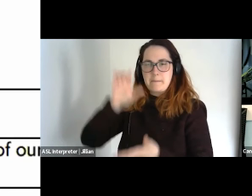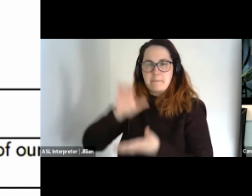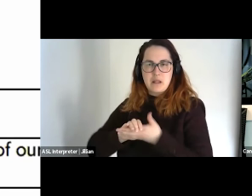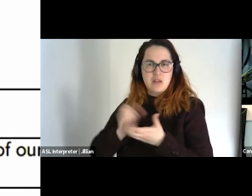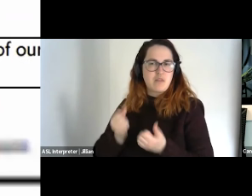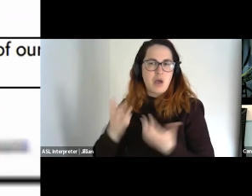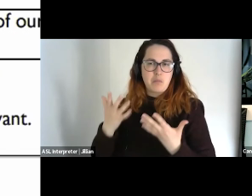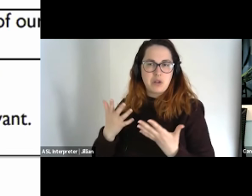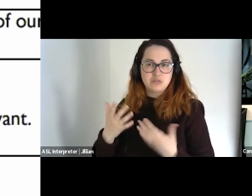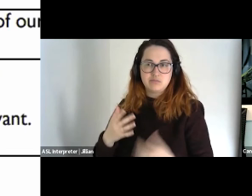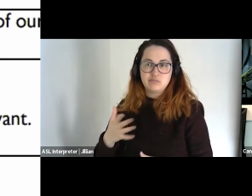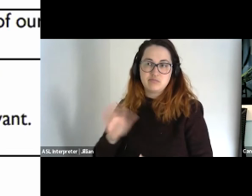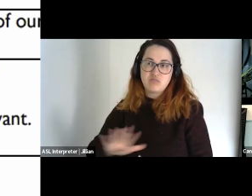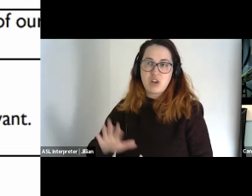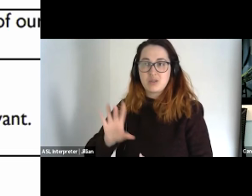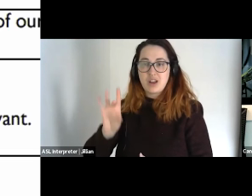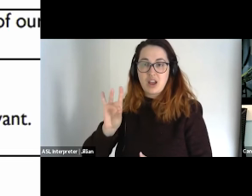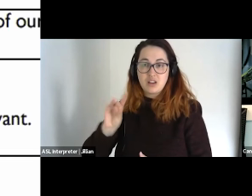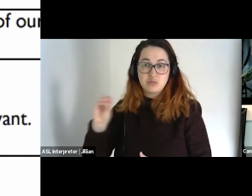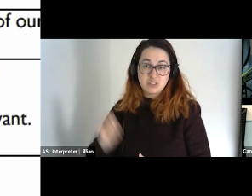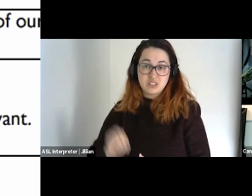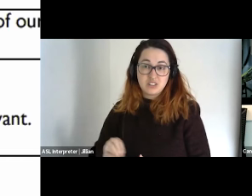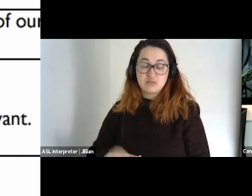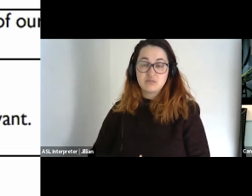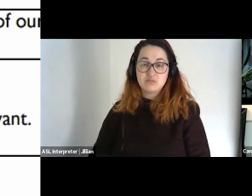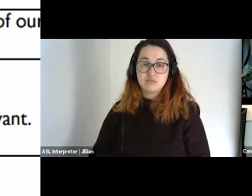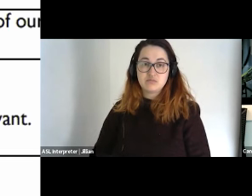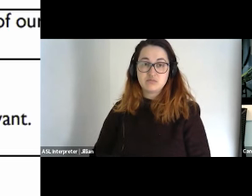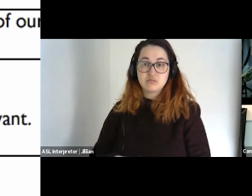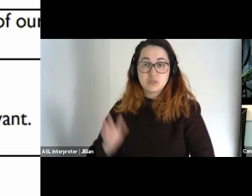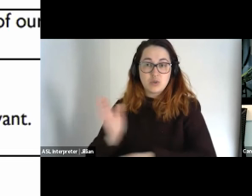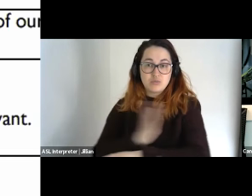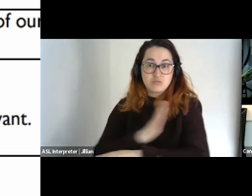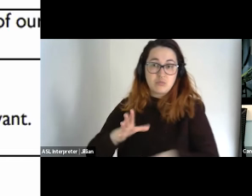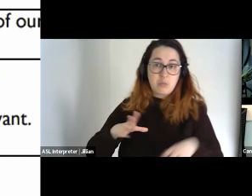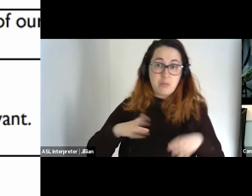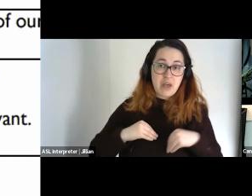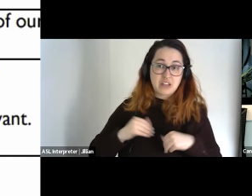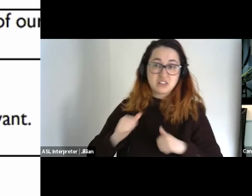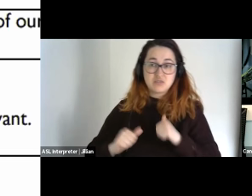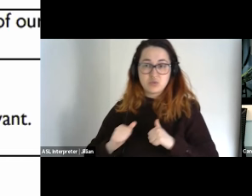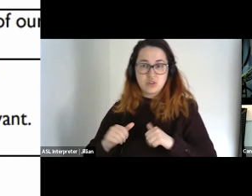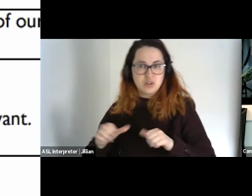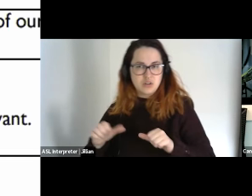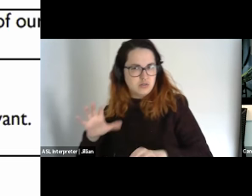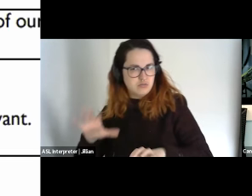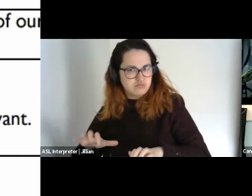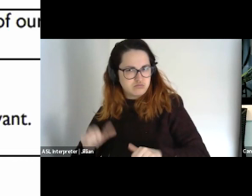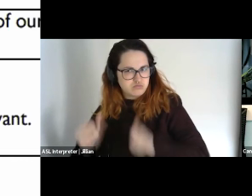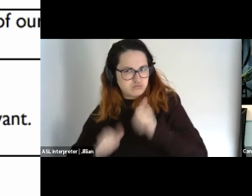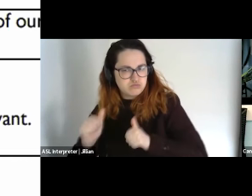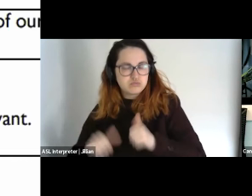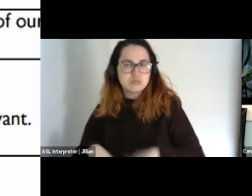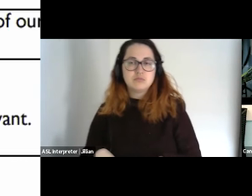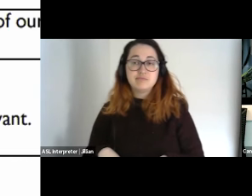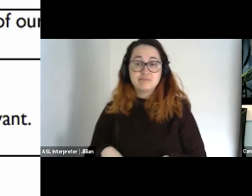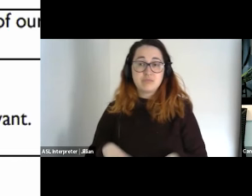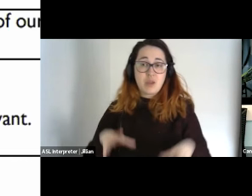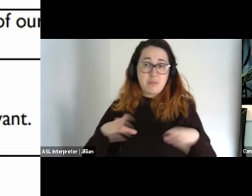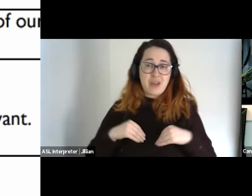moment. So are these passive, assertive, or aggressive thoughts? I think they're very passive thoughts because I thought I should